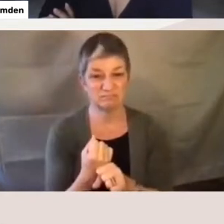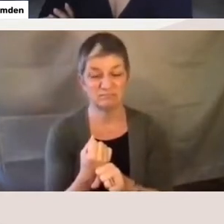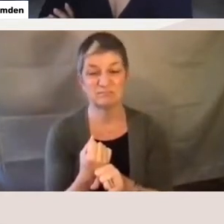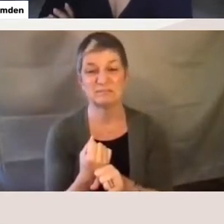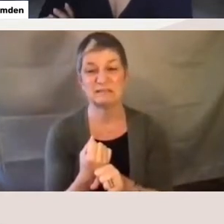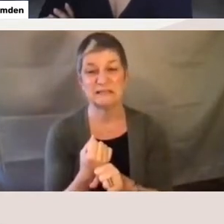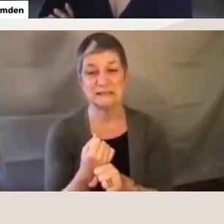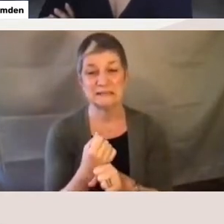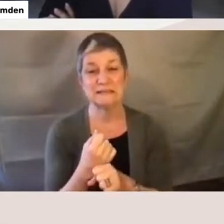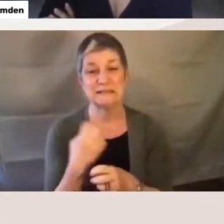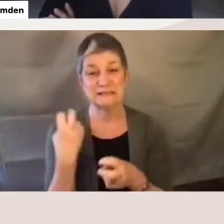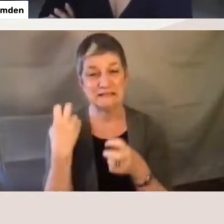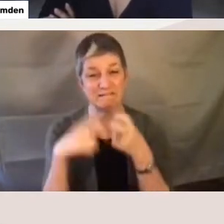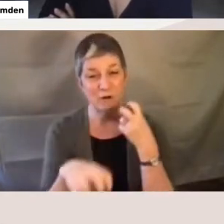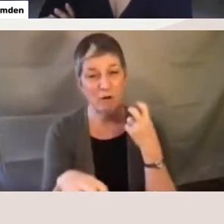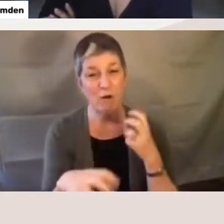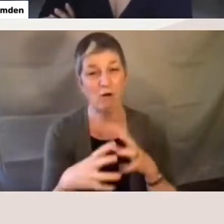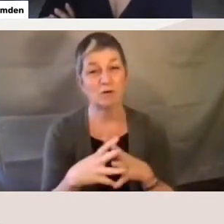It's trying,